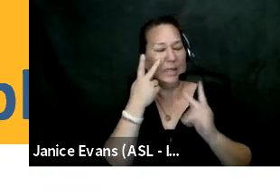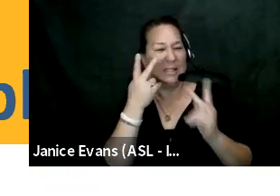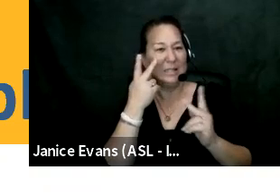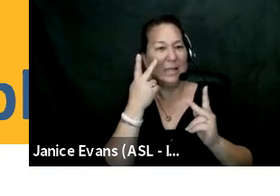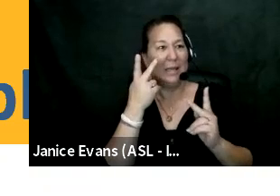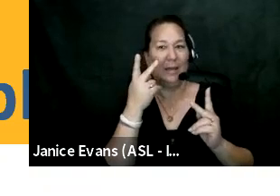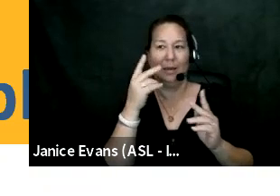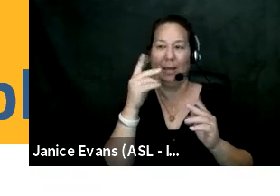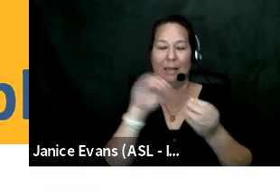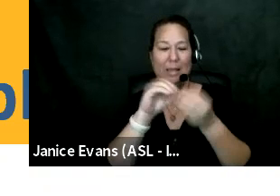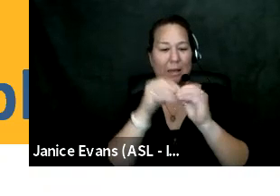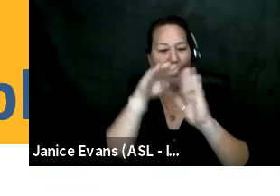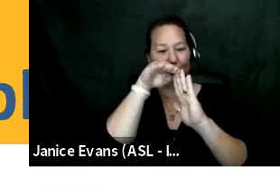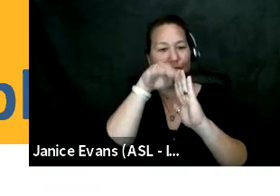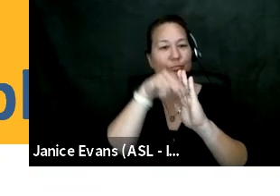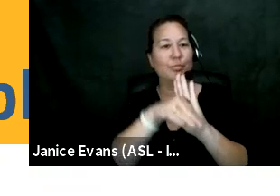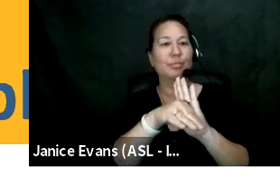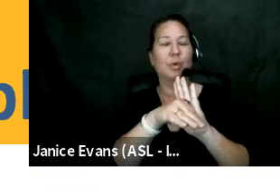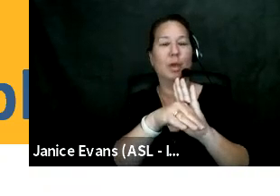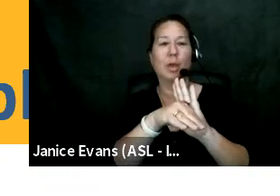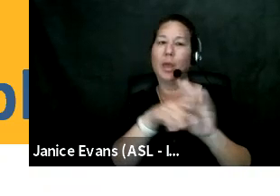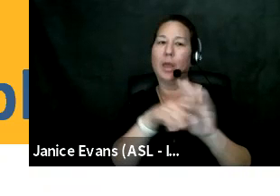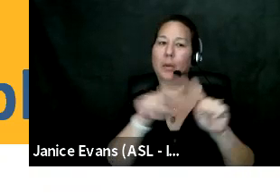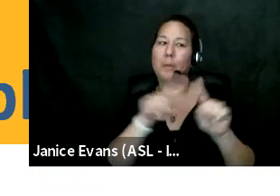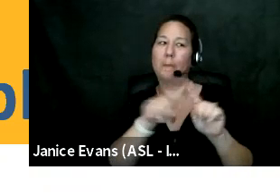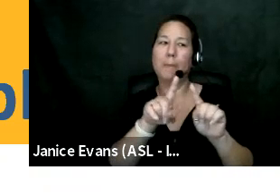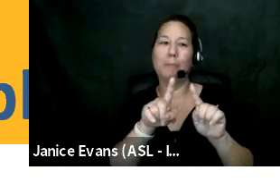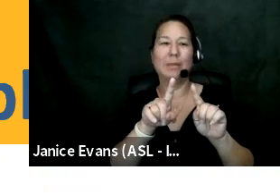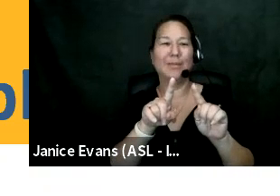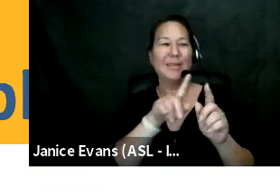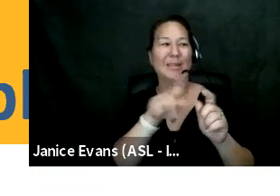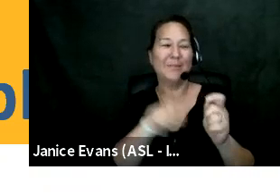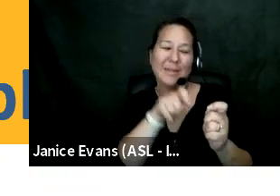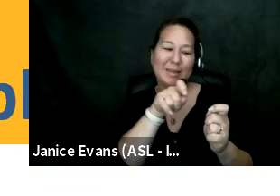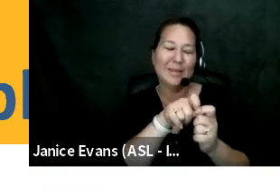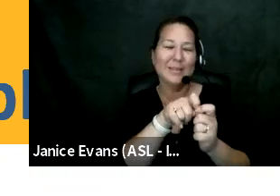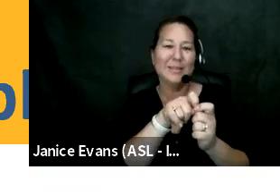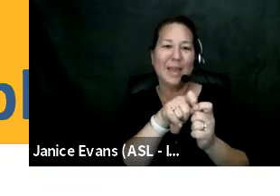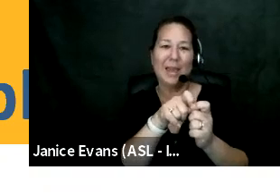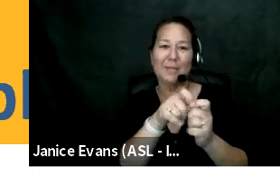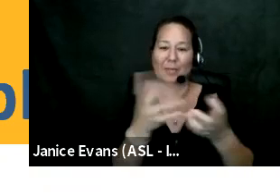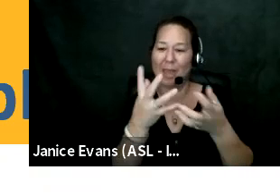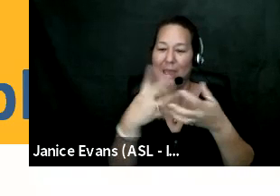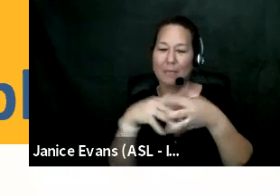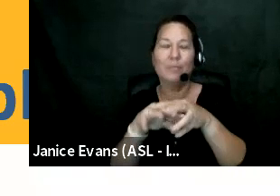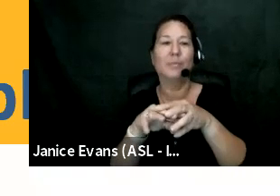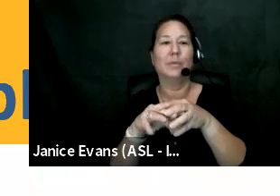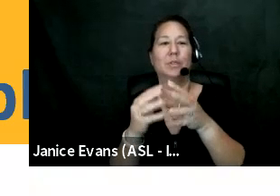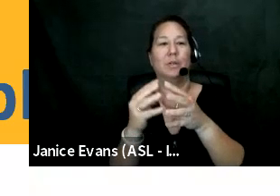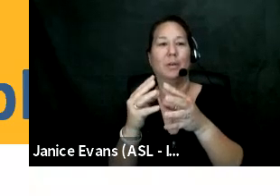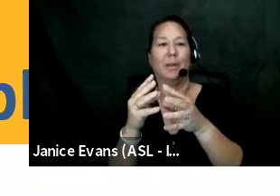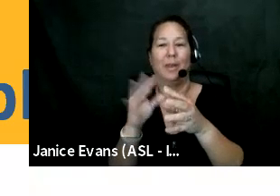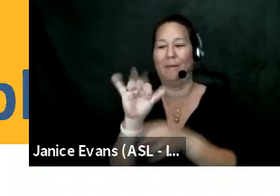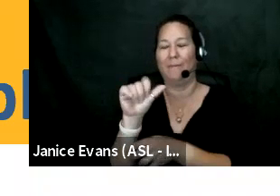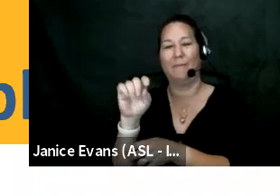have seen, the exact combination of factors needed to reverse transmission and end surges is